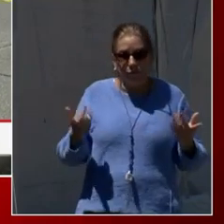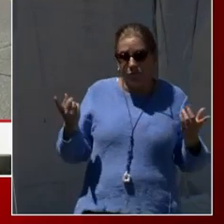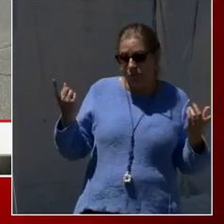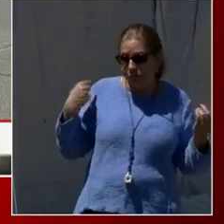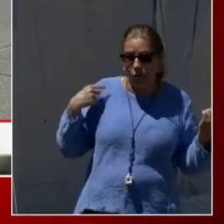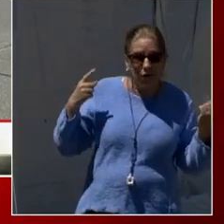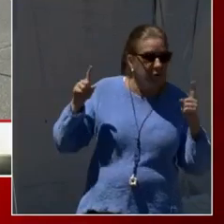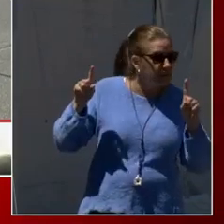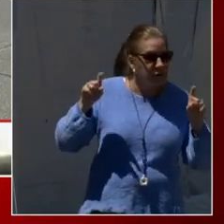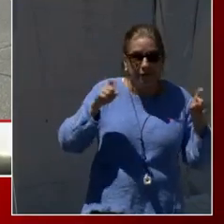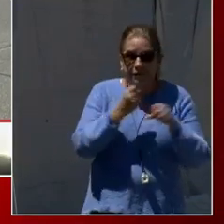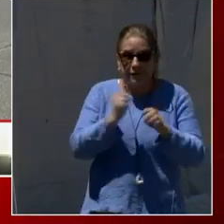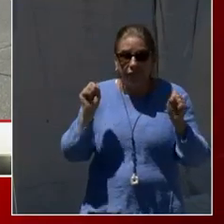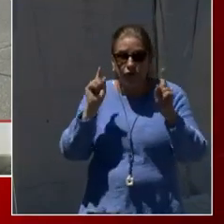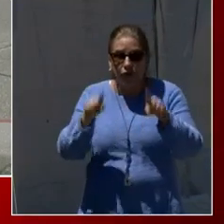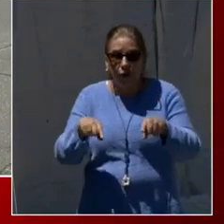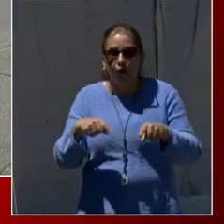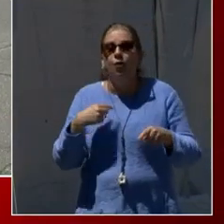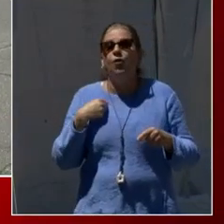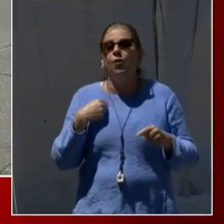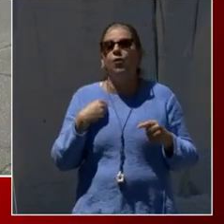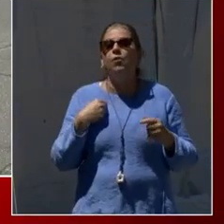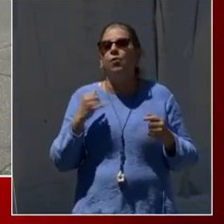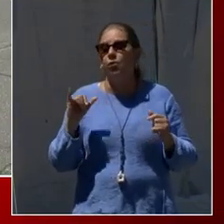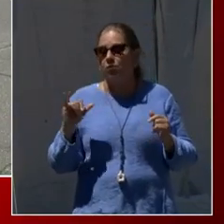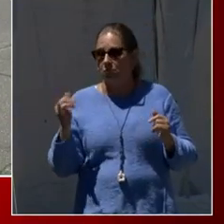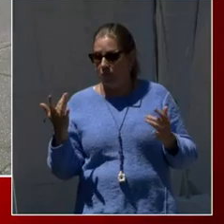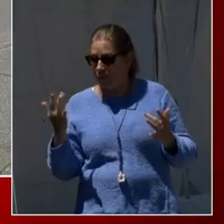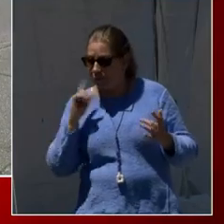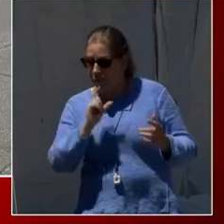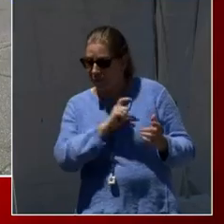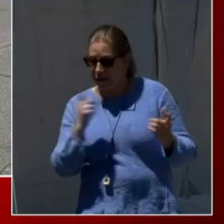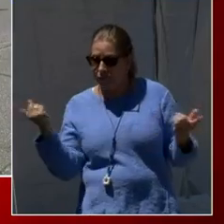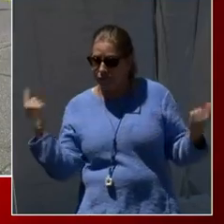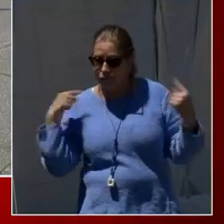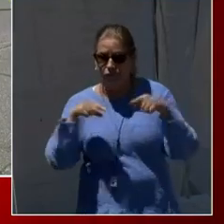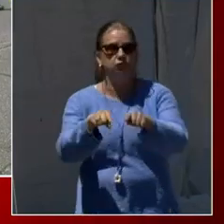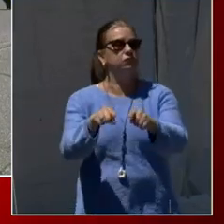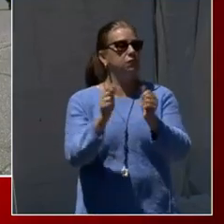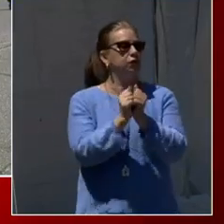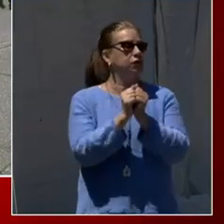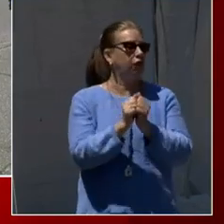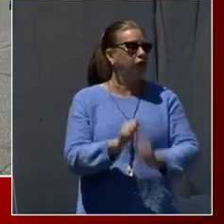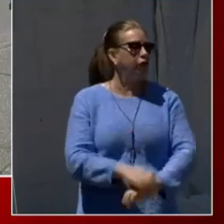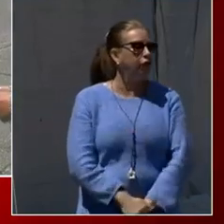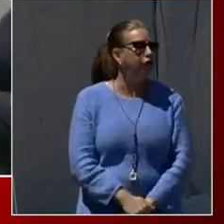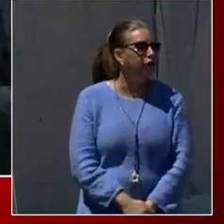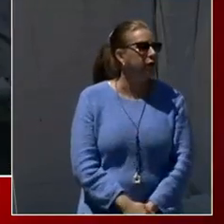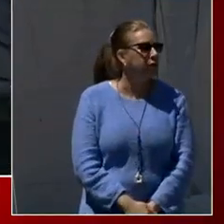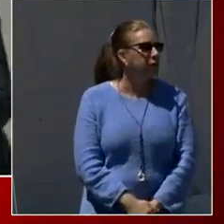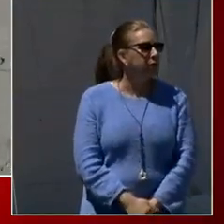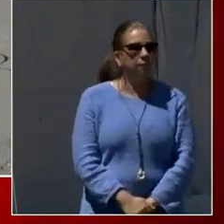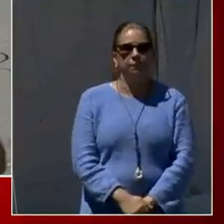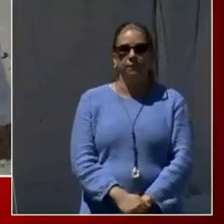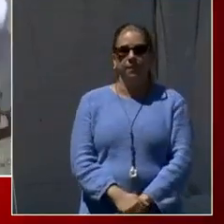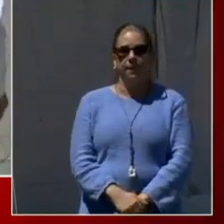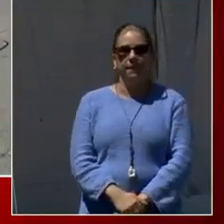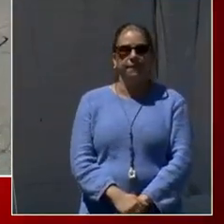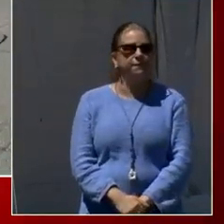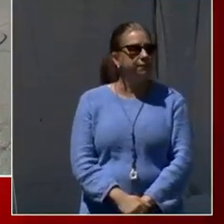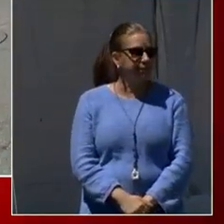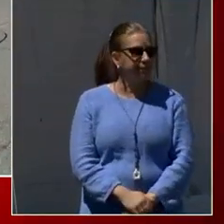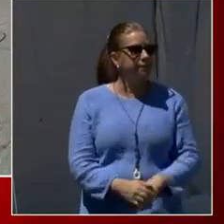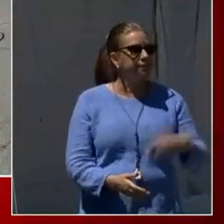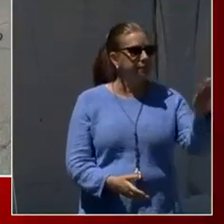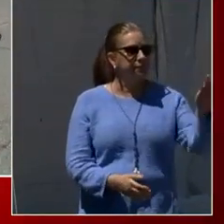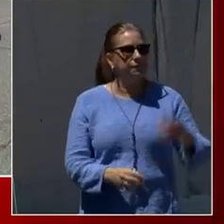area until it was secure, and then we came in once they secured the scene. Can I just add something before we move on? I